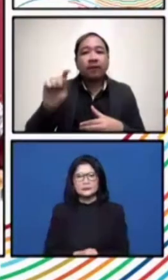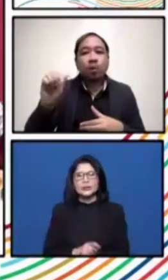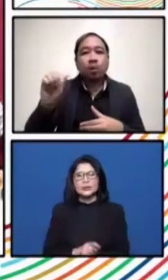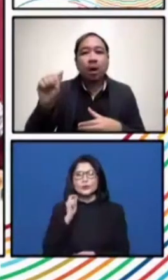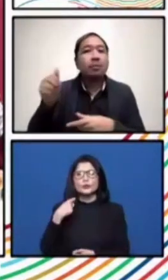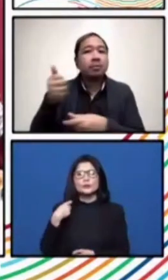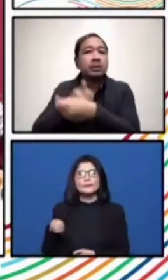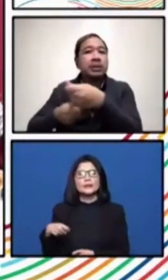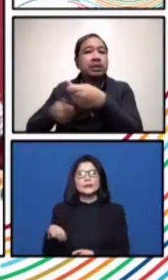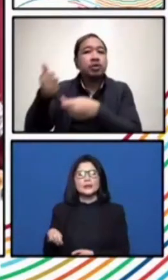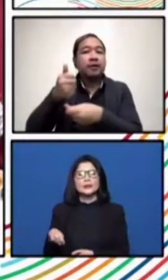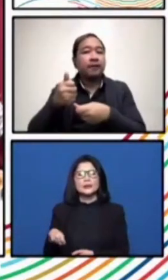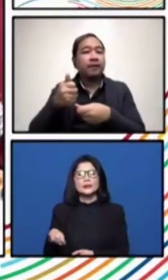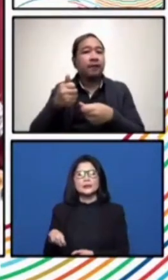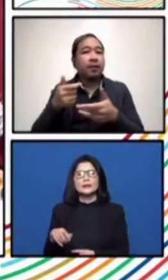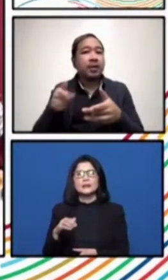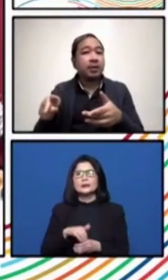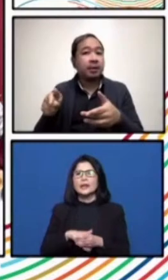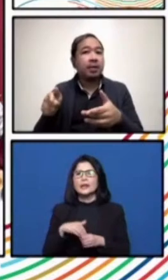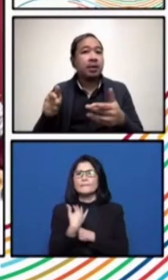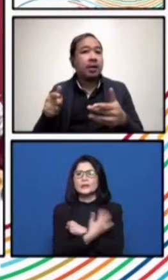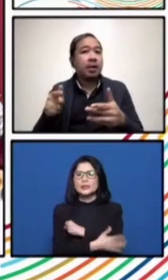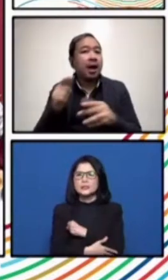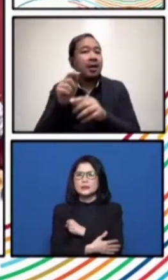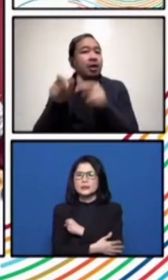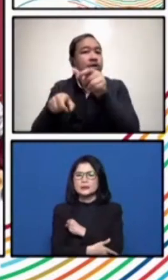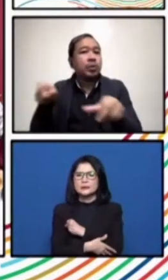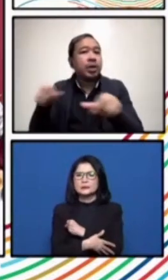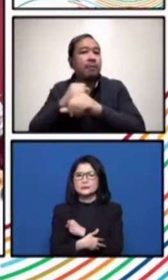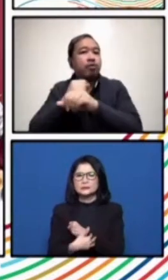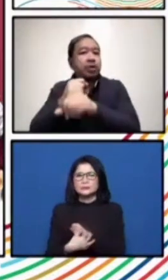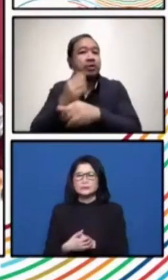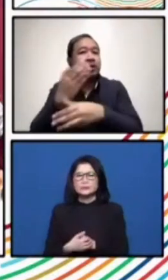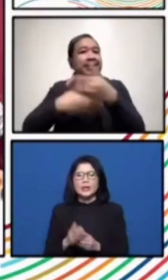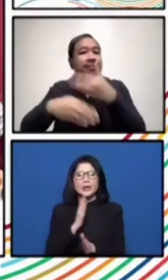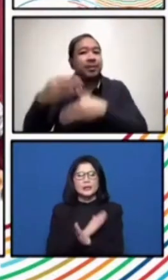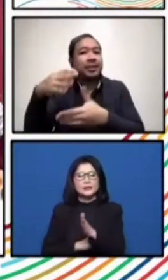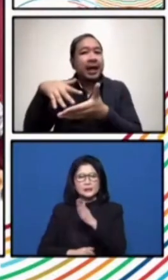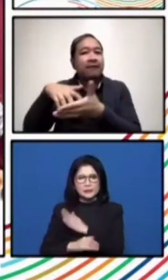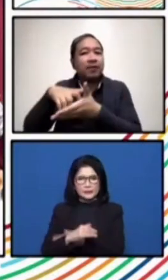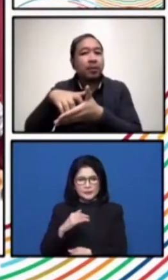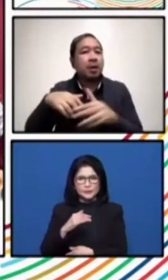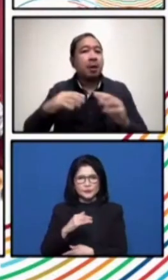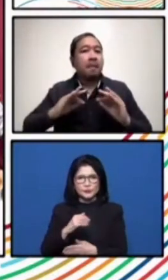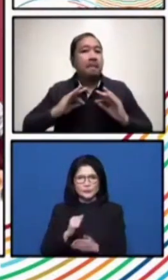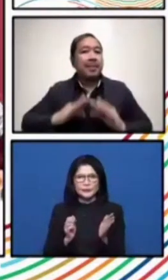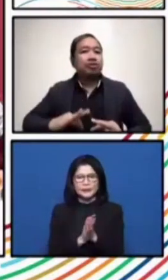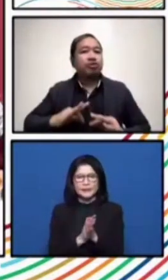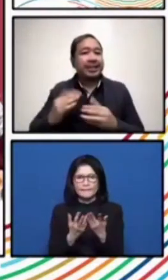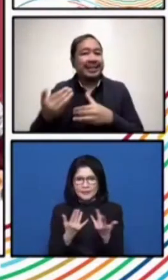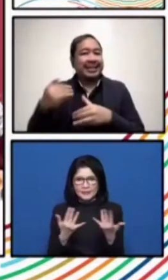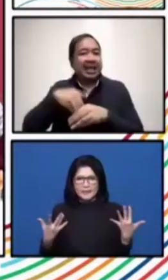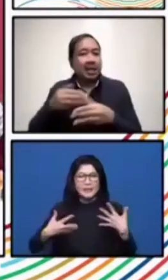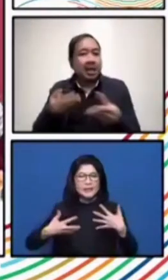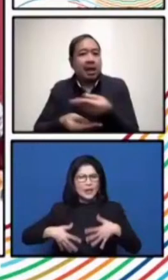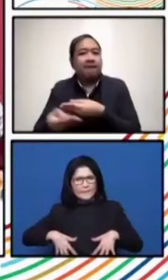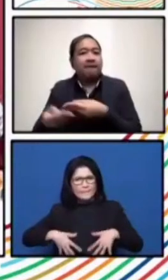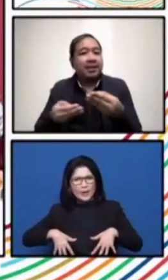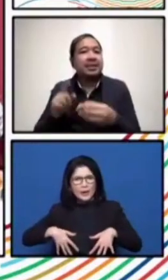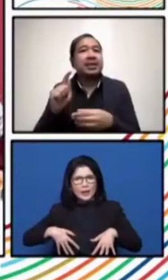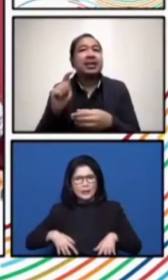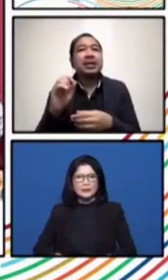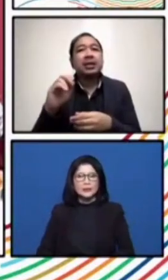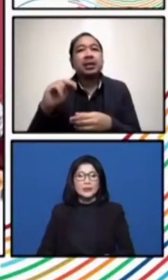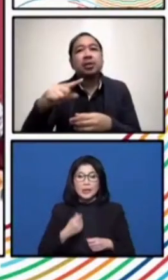ministry of internal affairs in Tonga Luisa can you please introduce tonga's experience in advancing disability inclusive